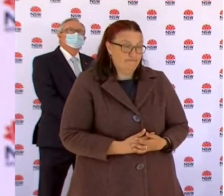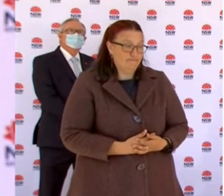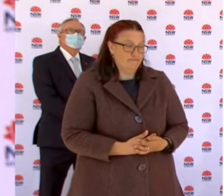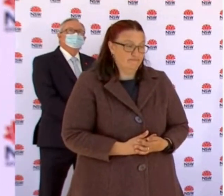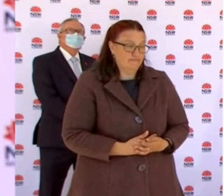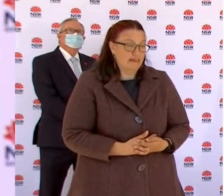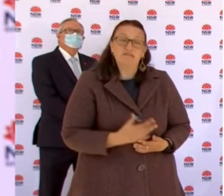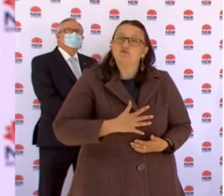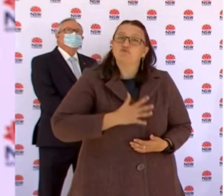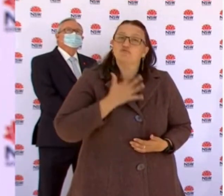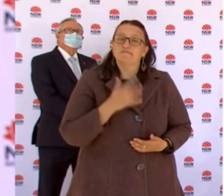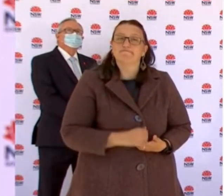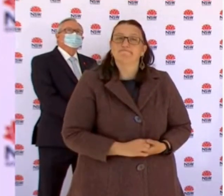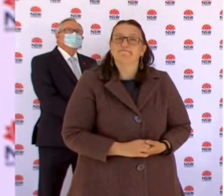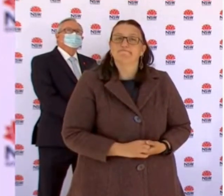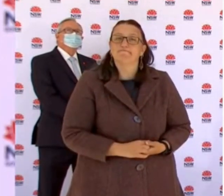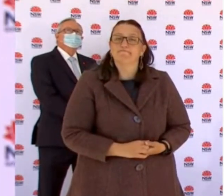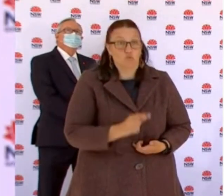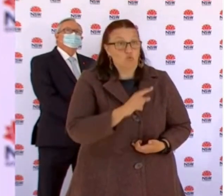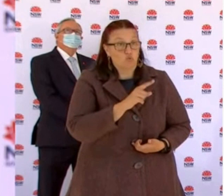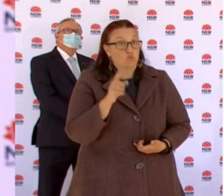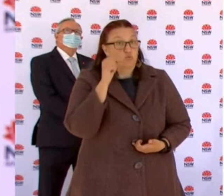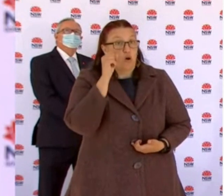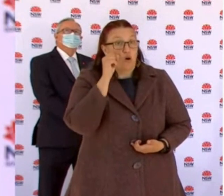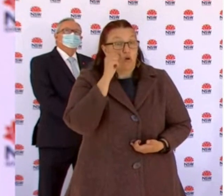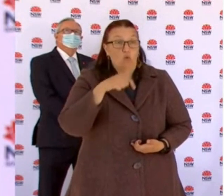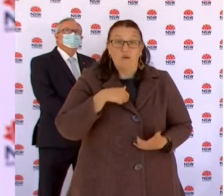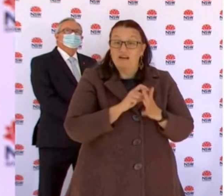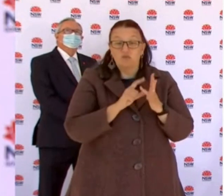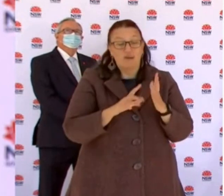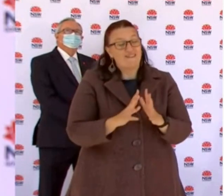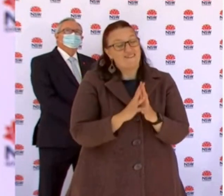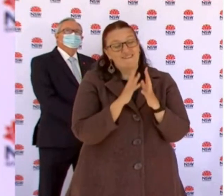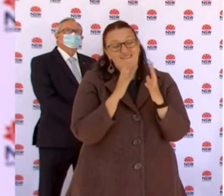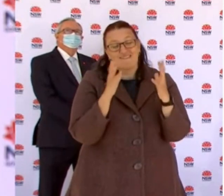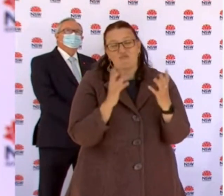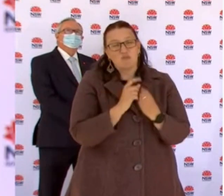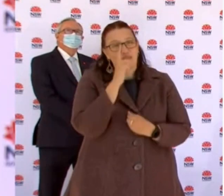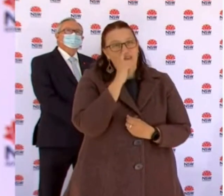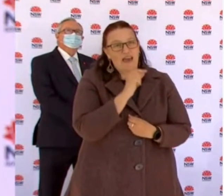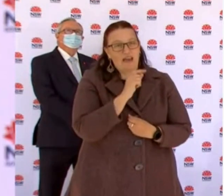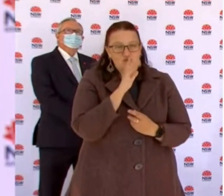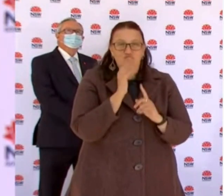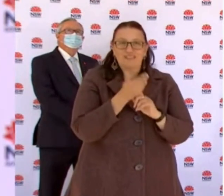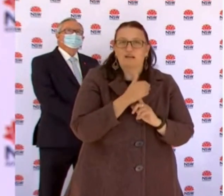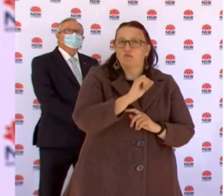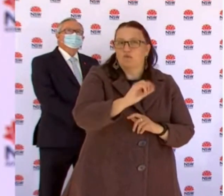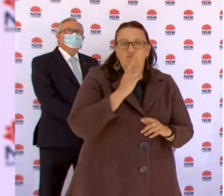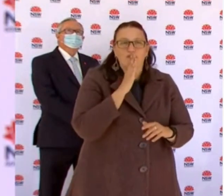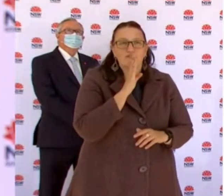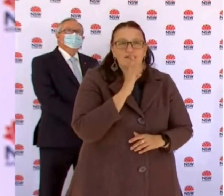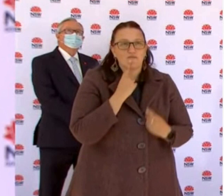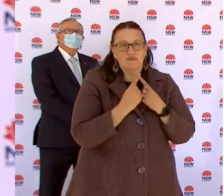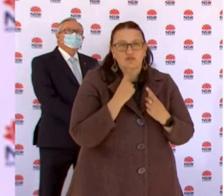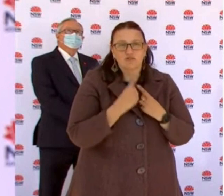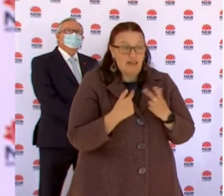think you are aware that we do everything we can to protect the privacy of individuals. We only release information